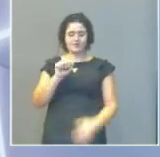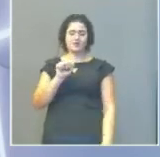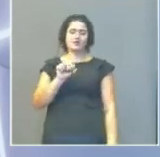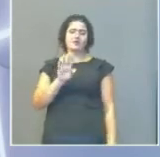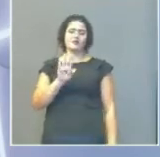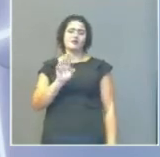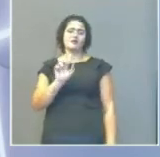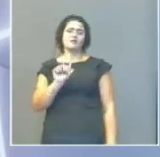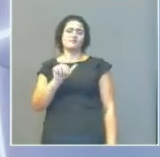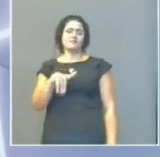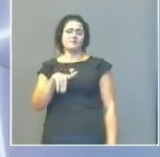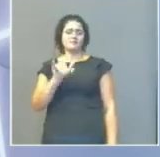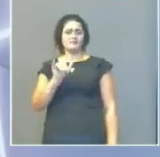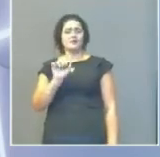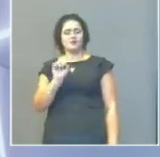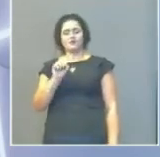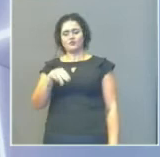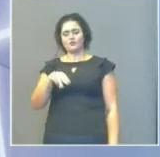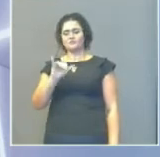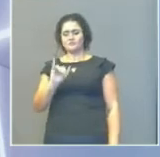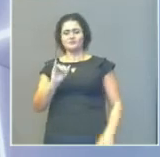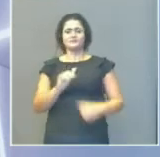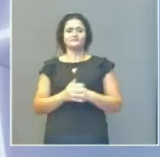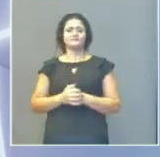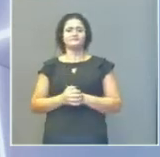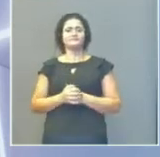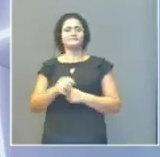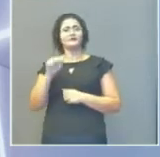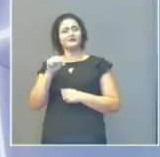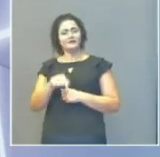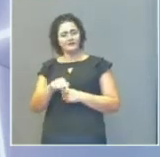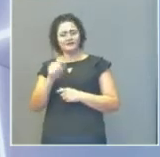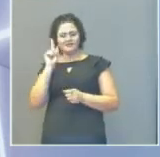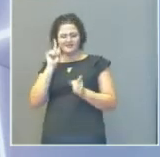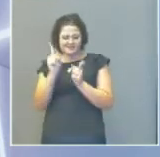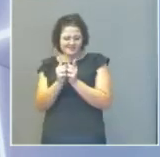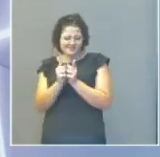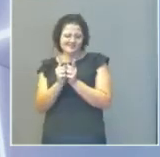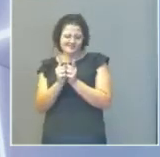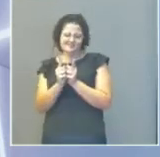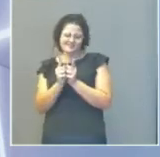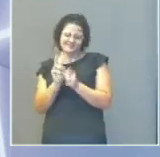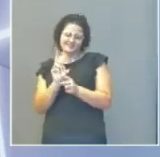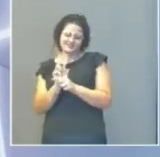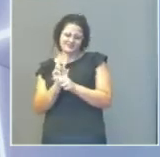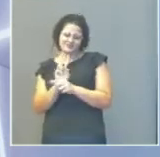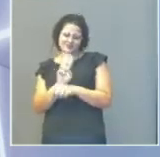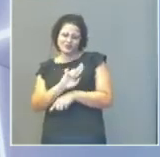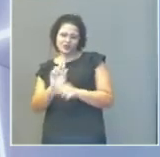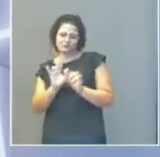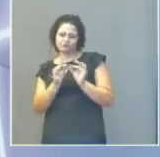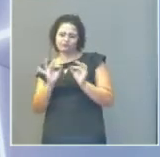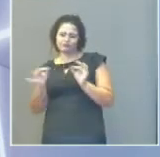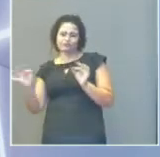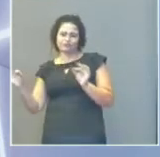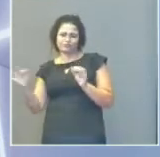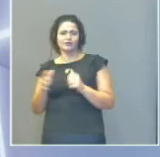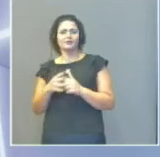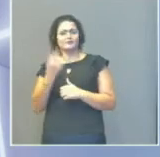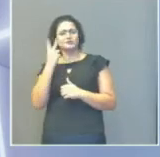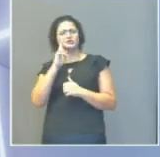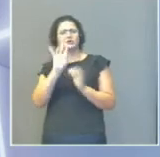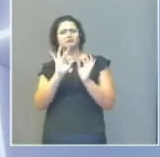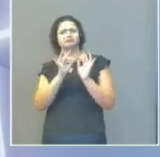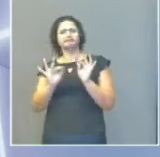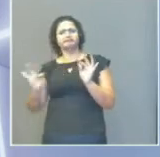Abayomi is a long or a shortened form, actually, of a longer name, of a longer story.